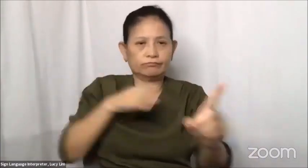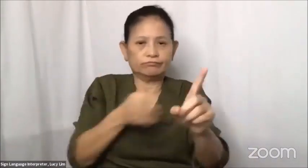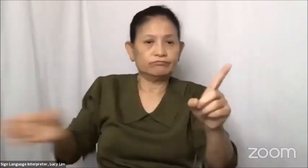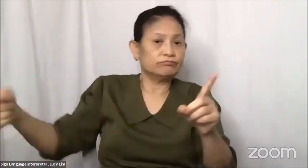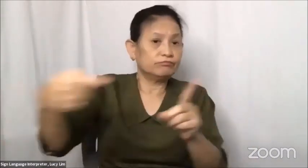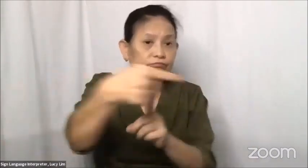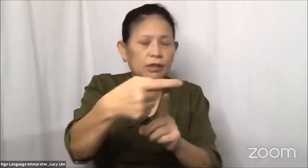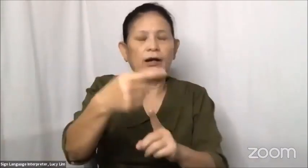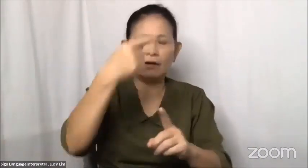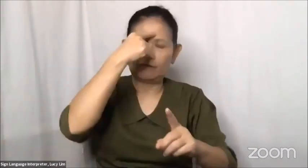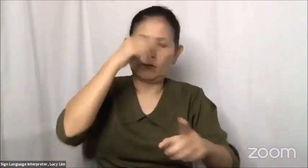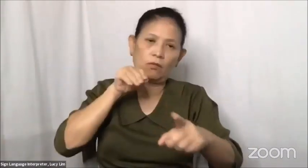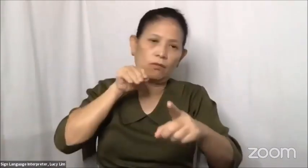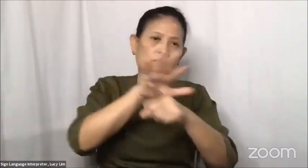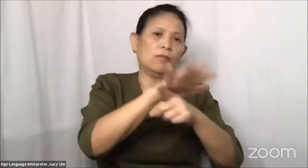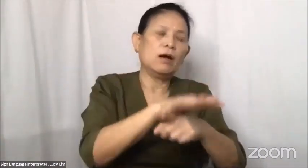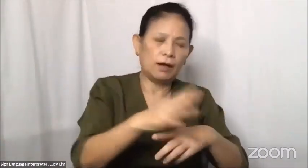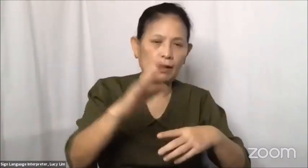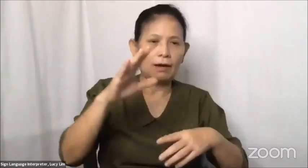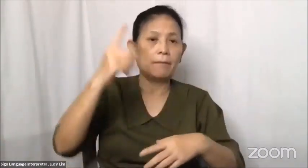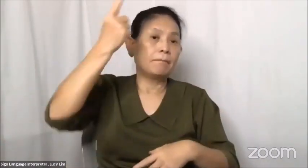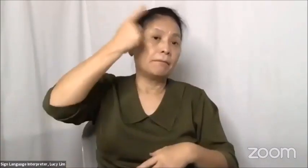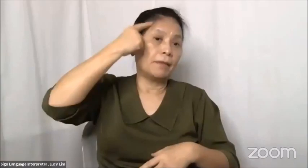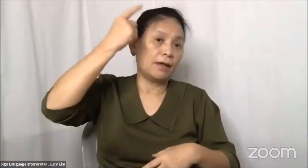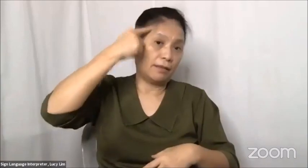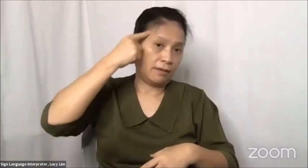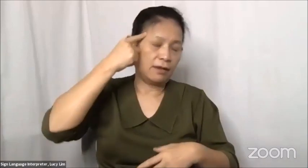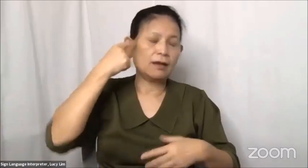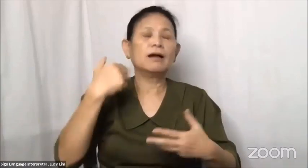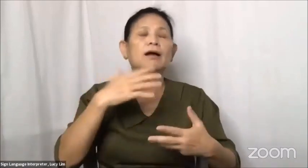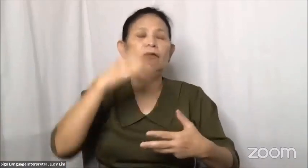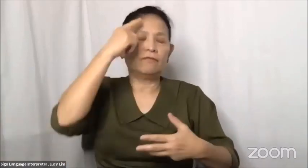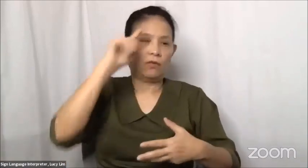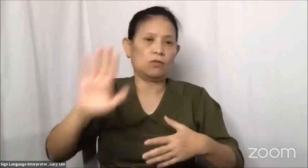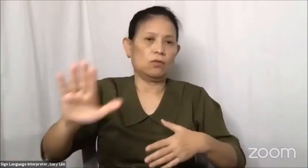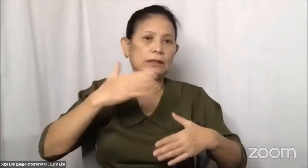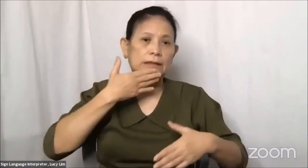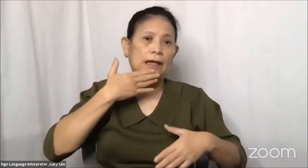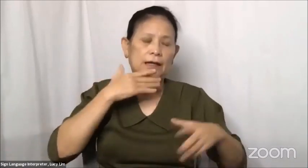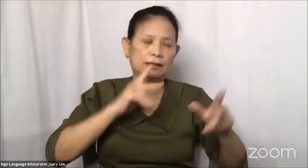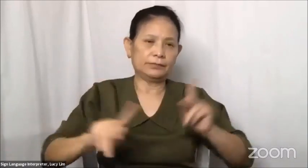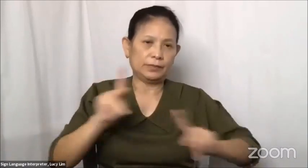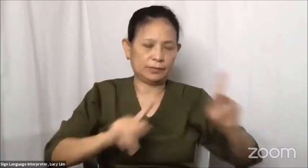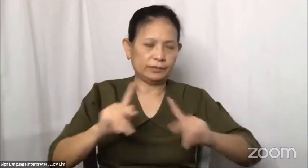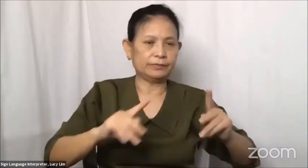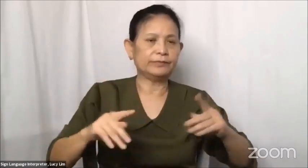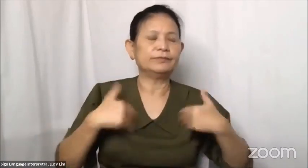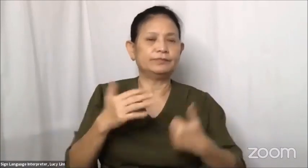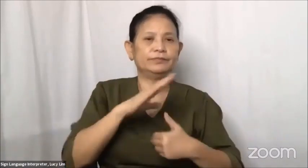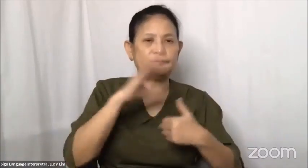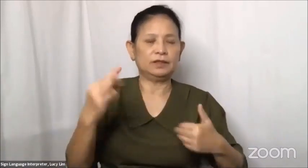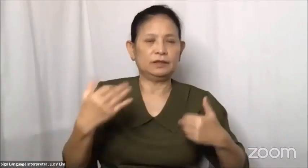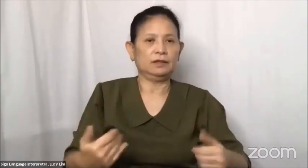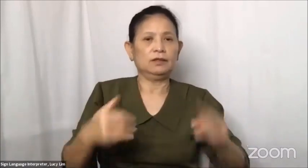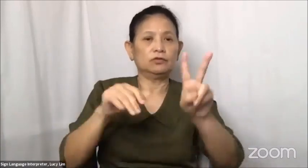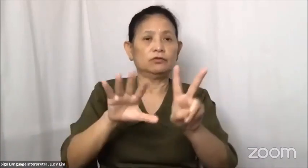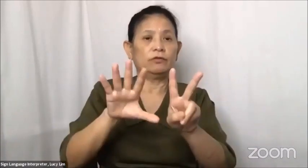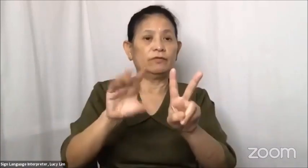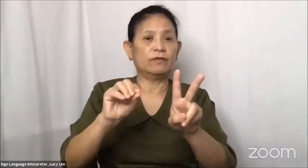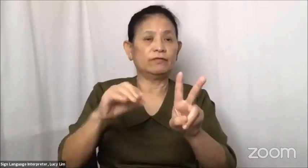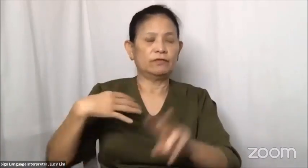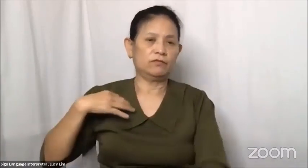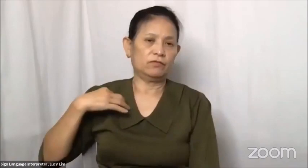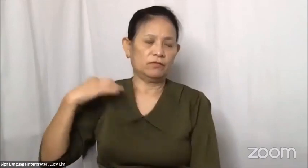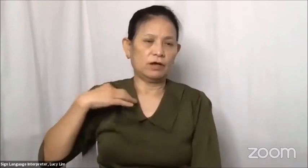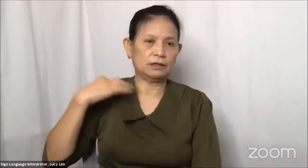mental well-being of especially young youth. So this way we are engaging these 250 volunteers in a